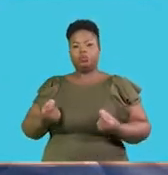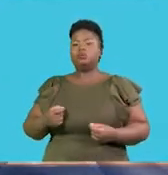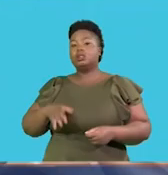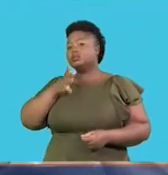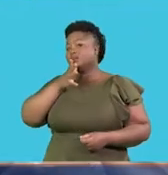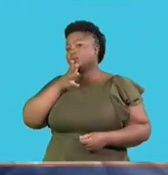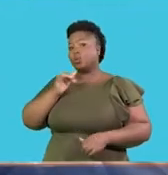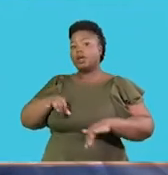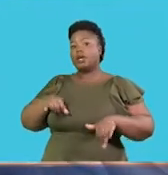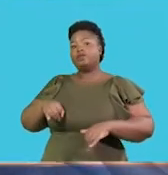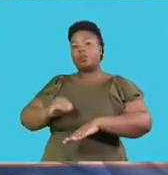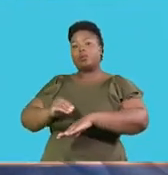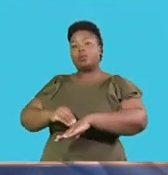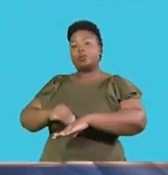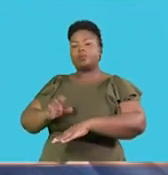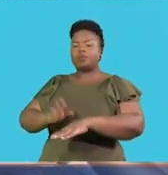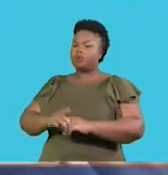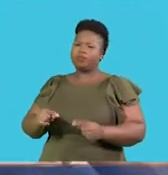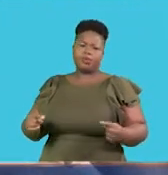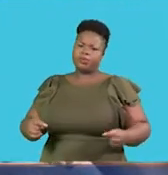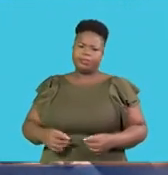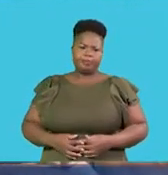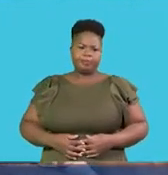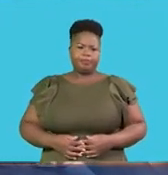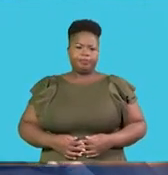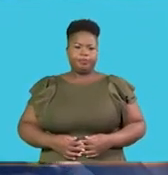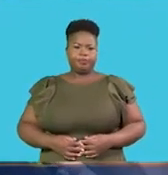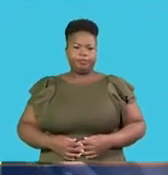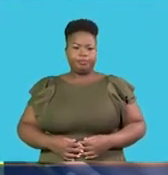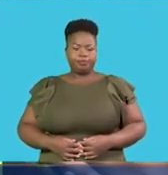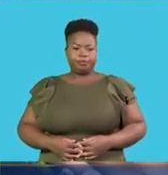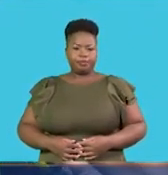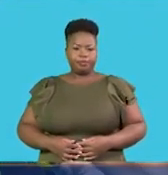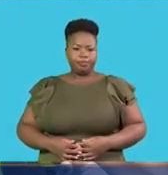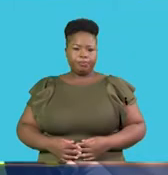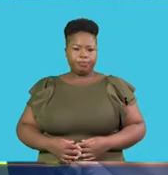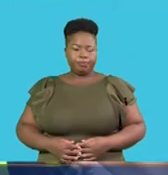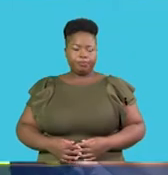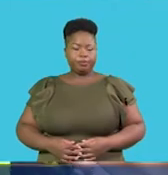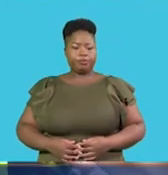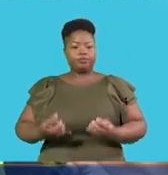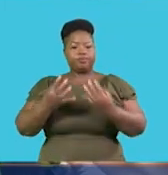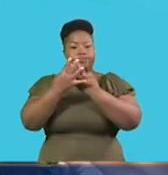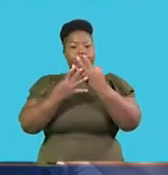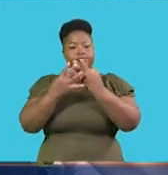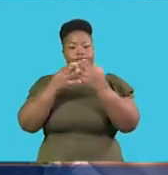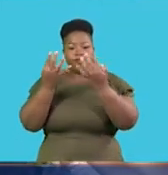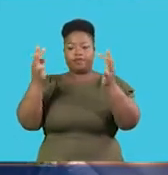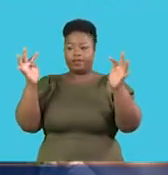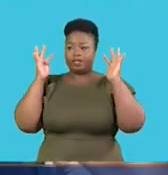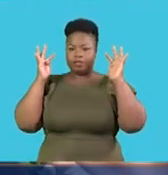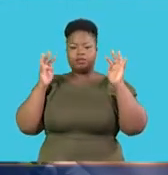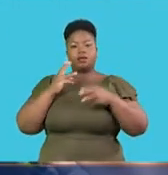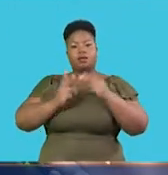ninzi ngaphambi kokuba beze ngaphambili. From Monday there'll be the fence that was built or taken or whatever, we'll